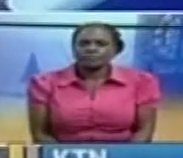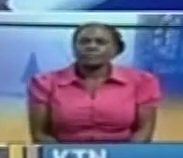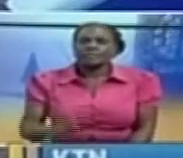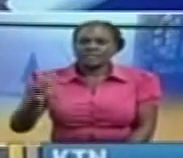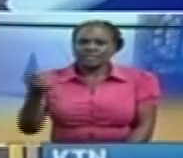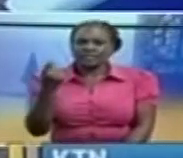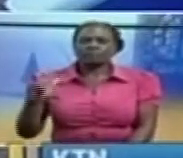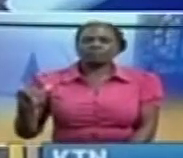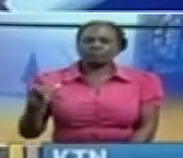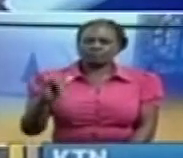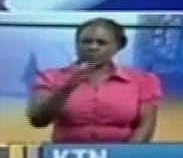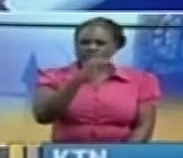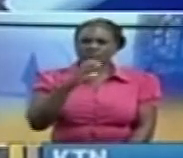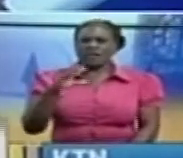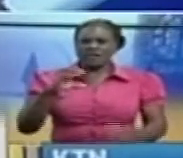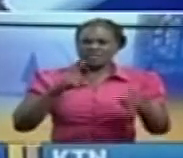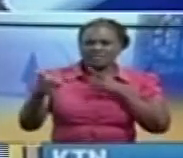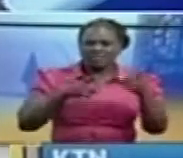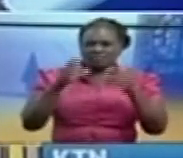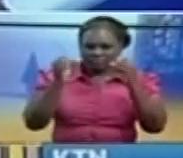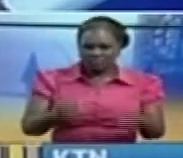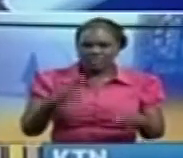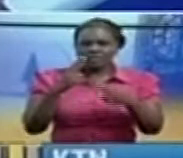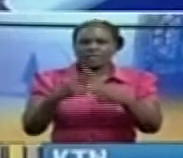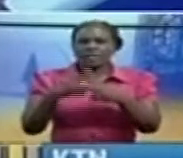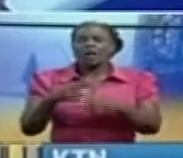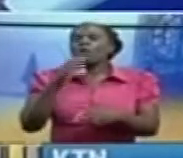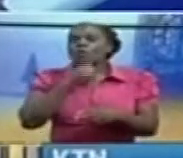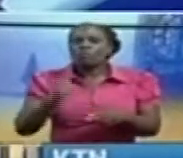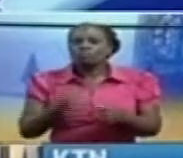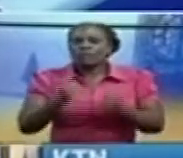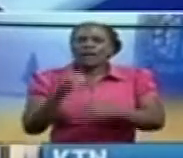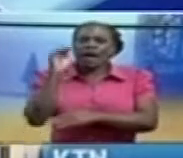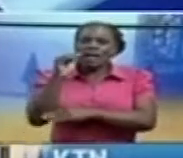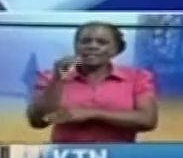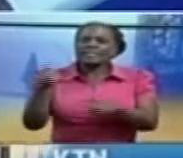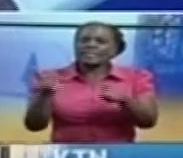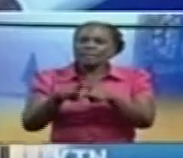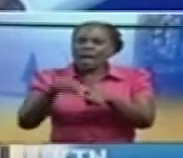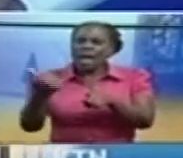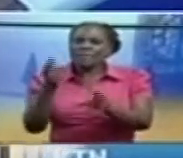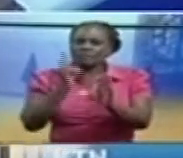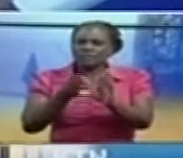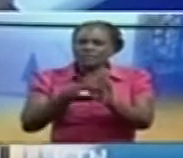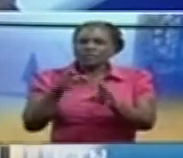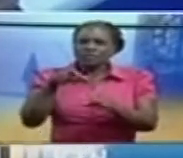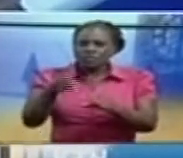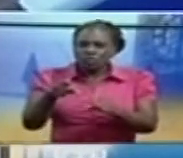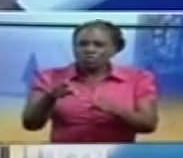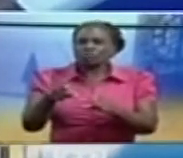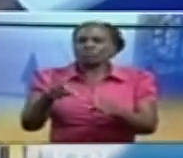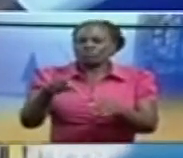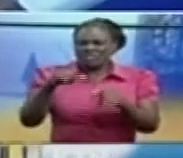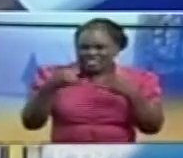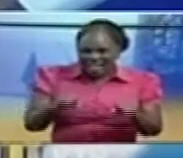The Kenya Airways Classic Safari Rally title holder Bjorn Waldegard is asking fellow competitors to write him off at their own